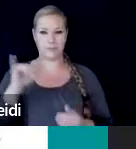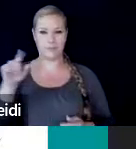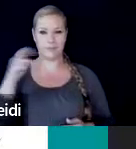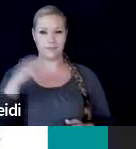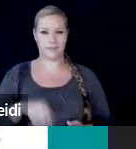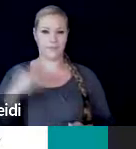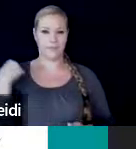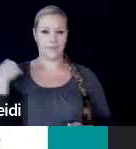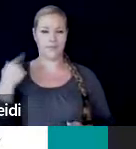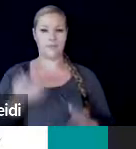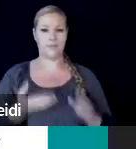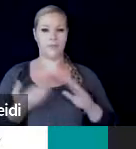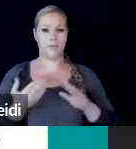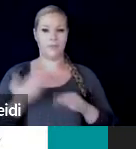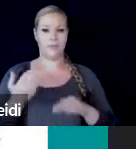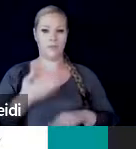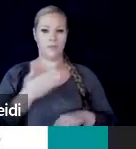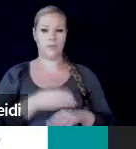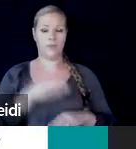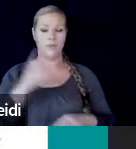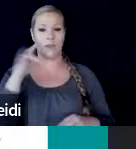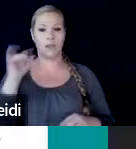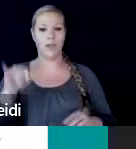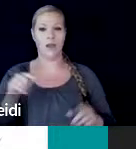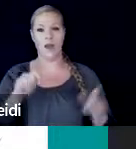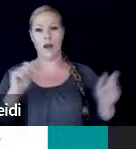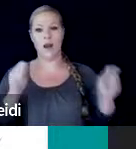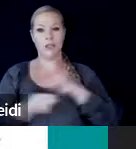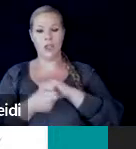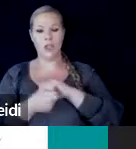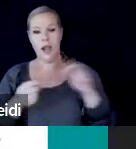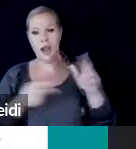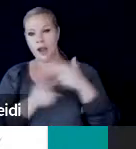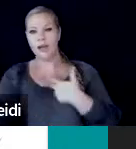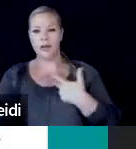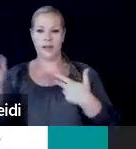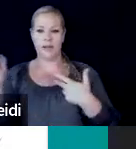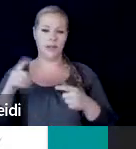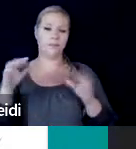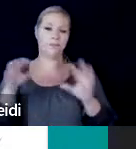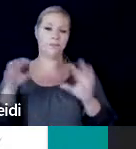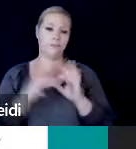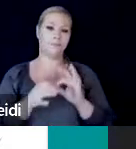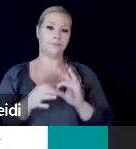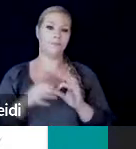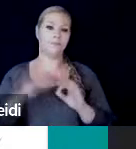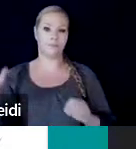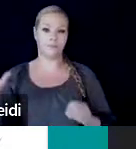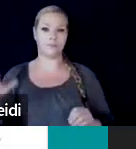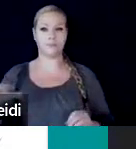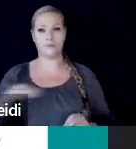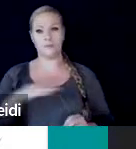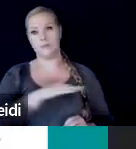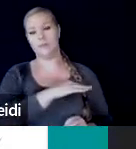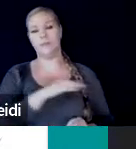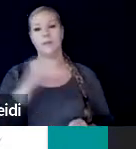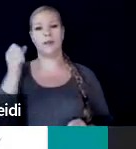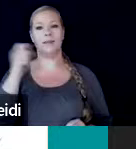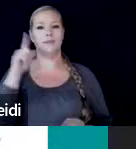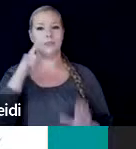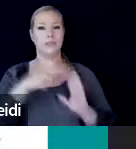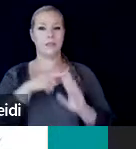Operational improvements for interchange to interchange connections. For example,